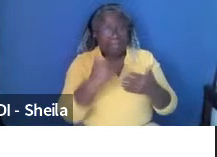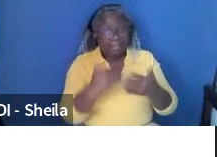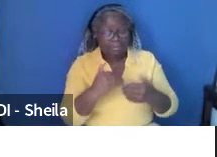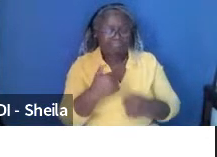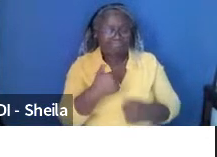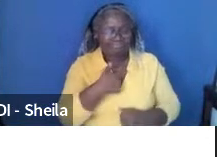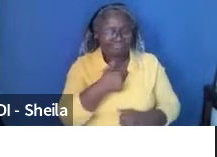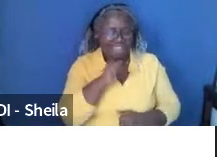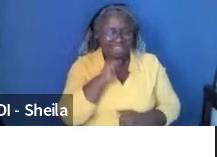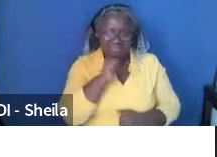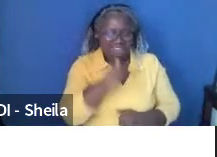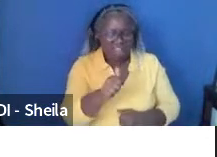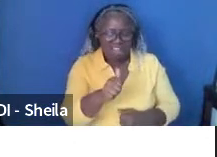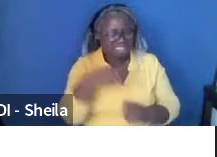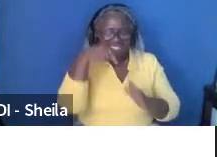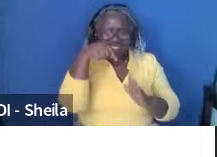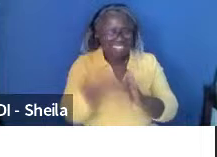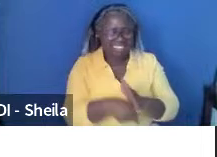at this section than I am.